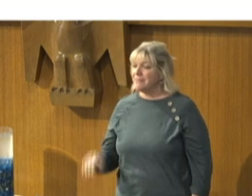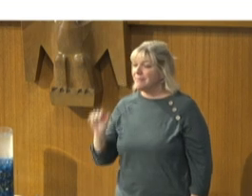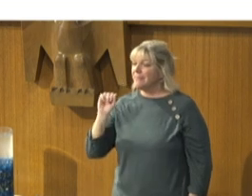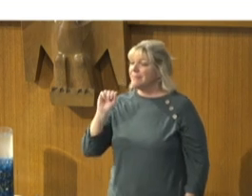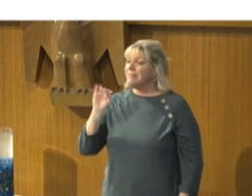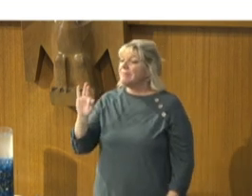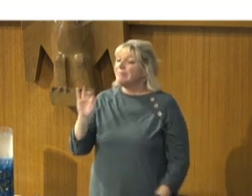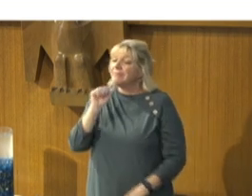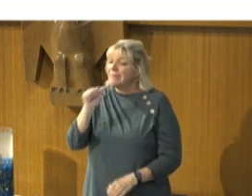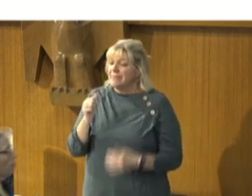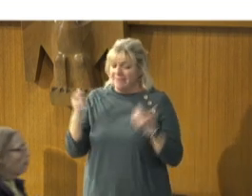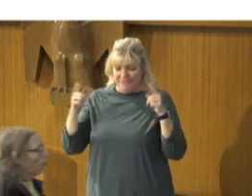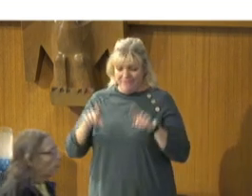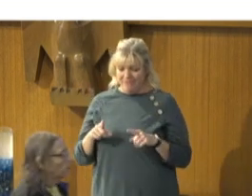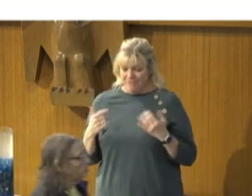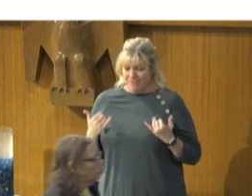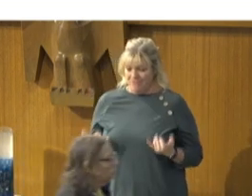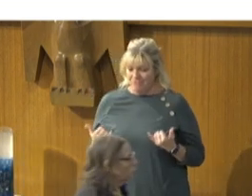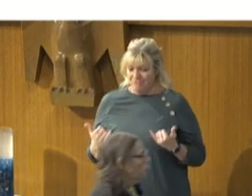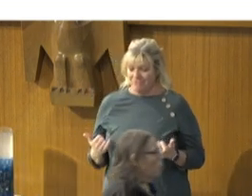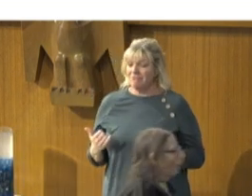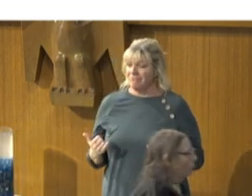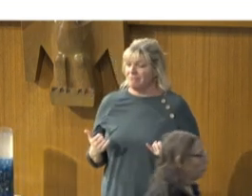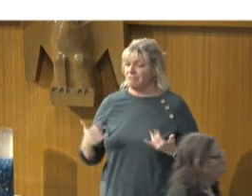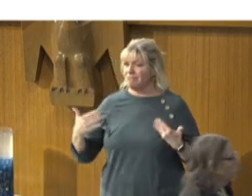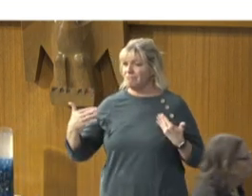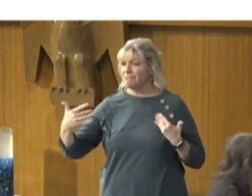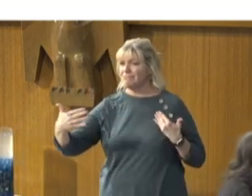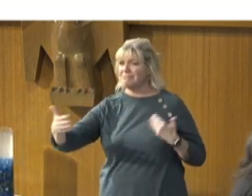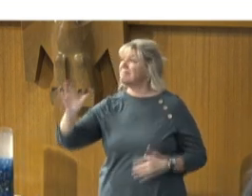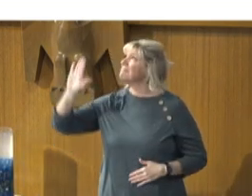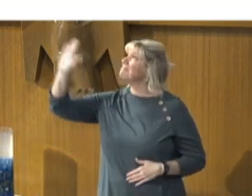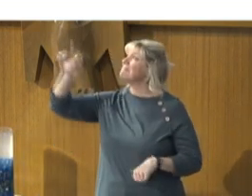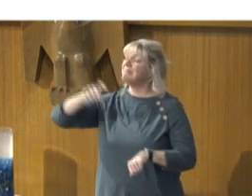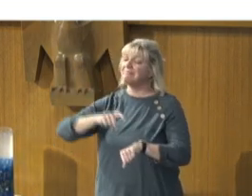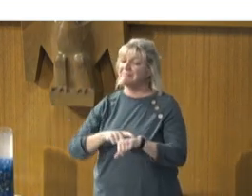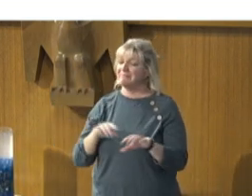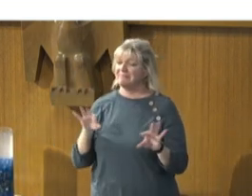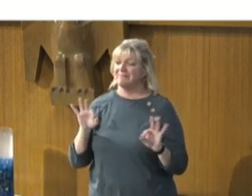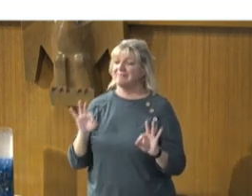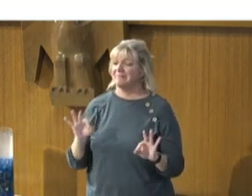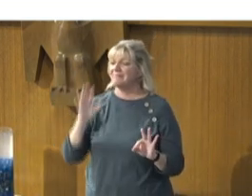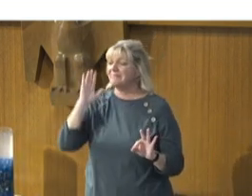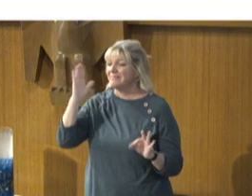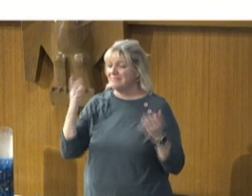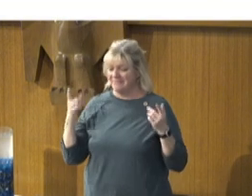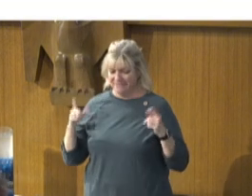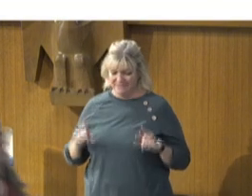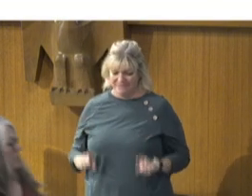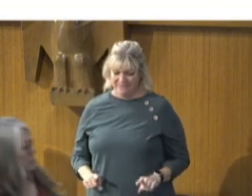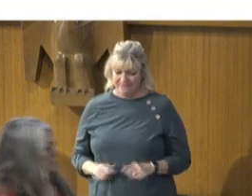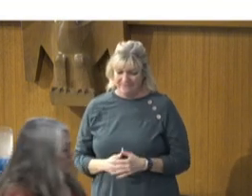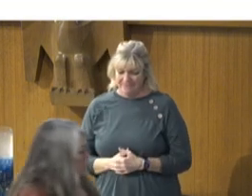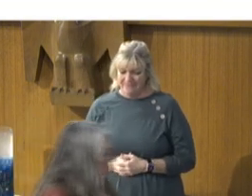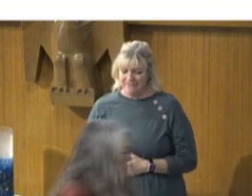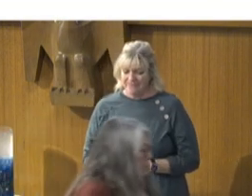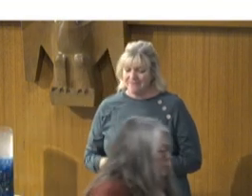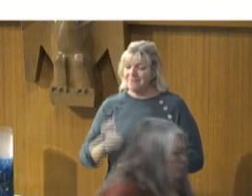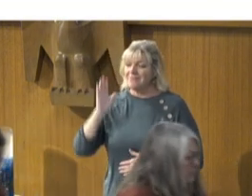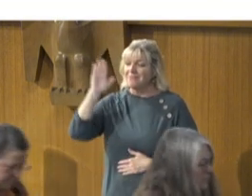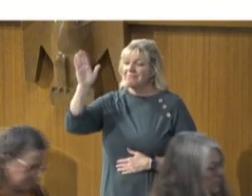If not today, then in your perfect time. It's gonna